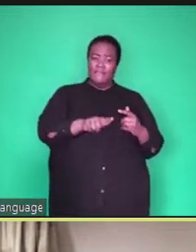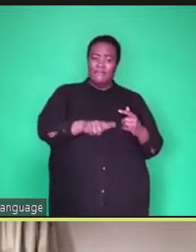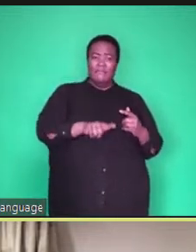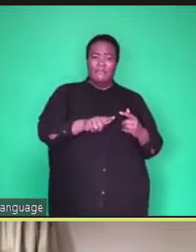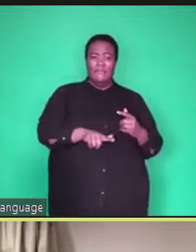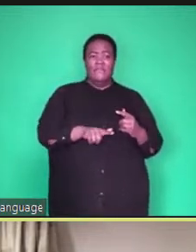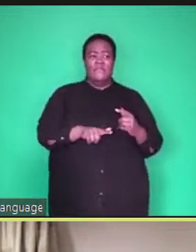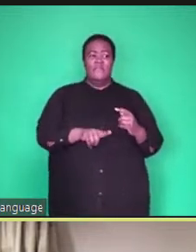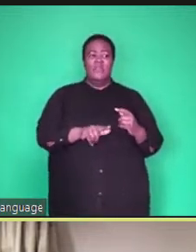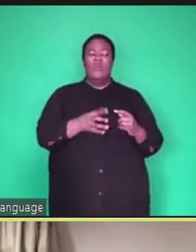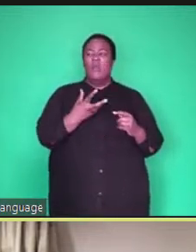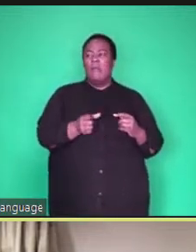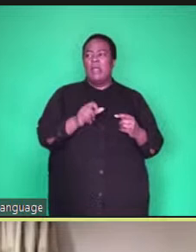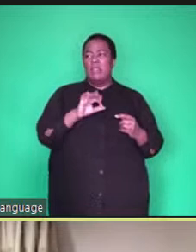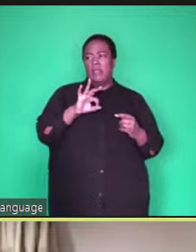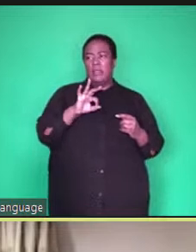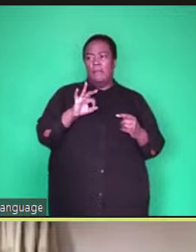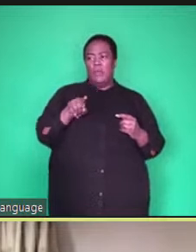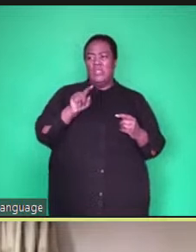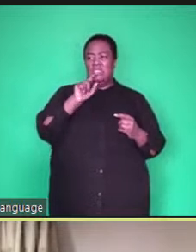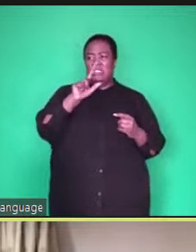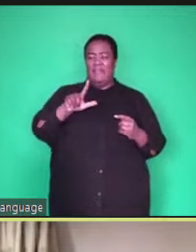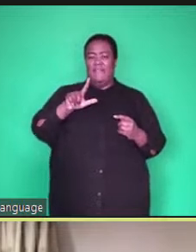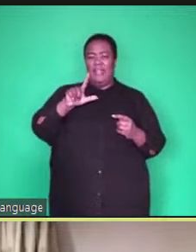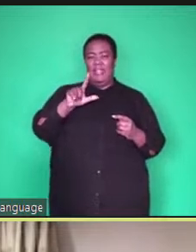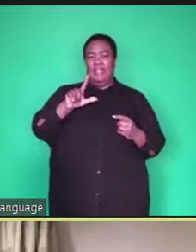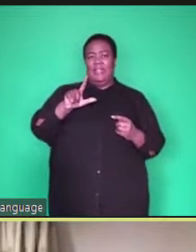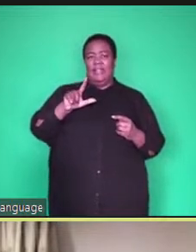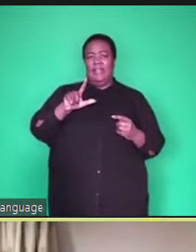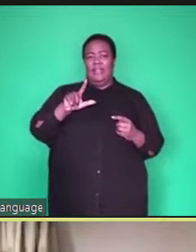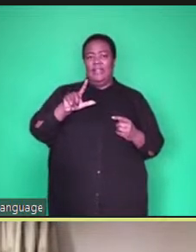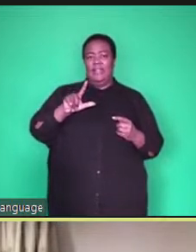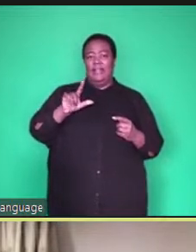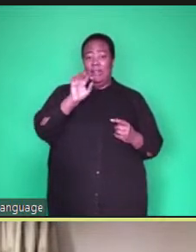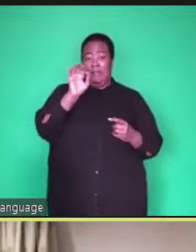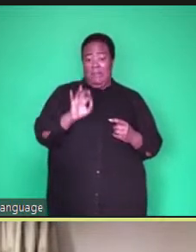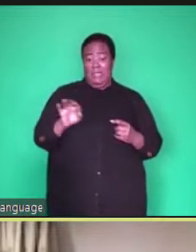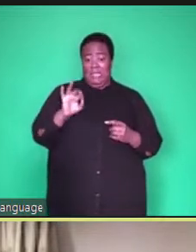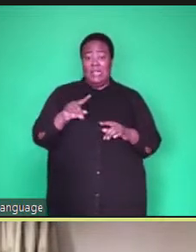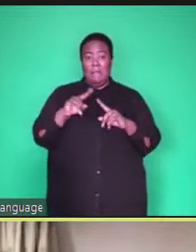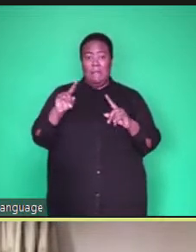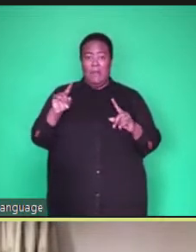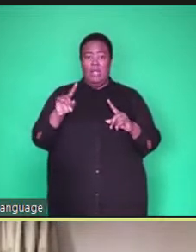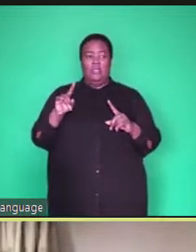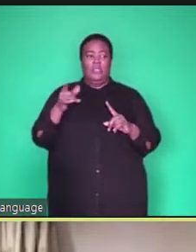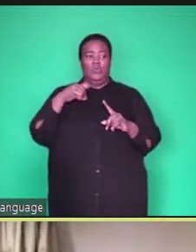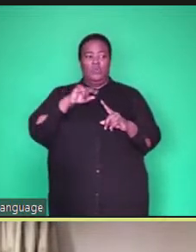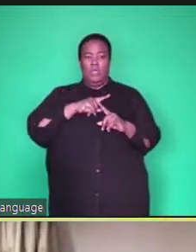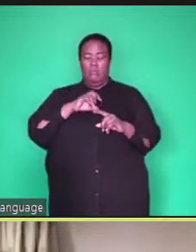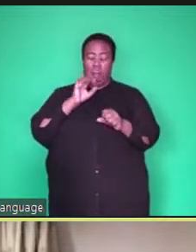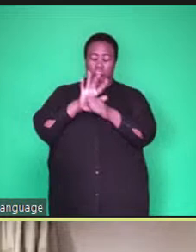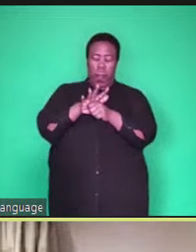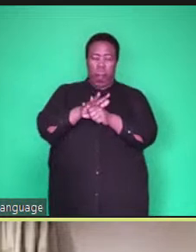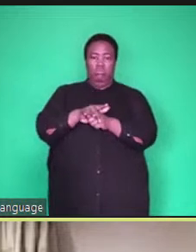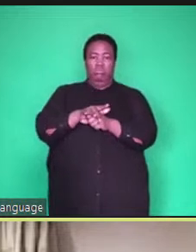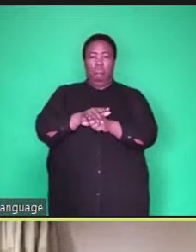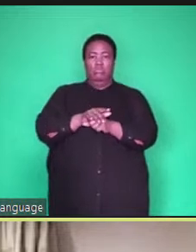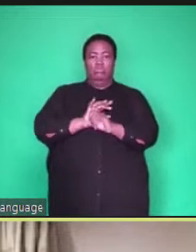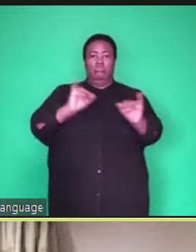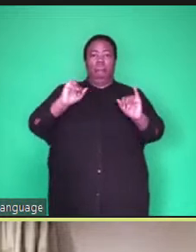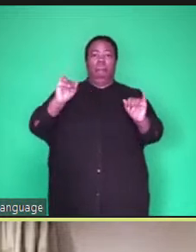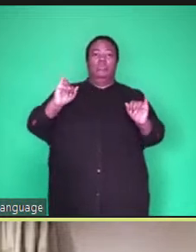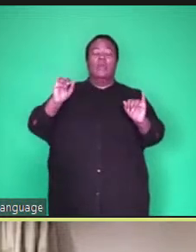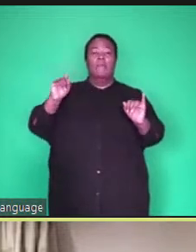make 3.7% of global emissions, yet it's one of the hardest hit continents by climate change. And that's by